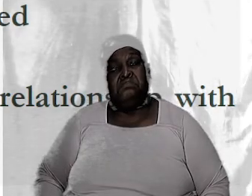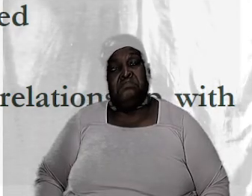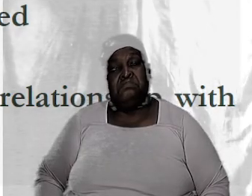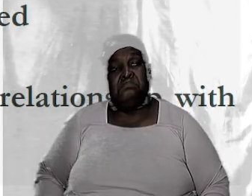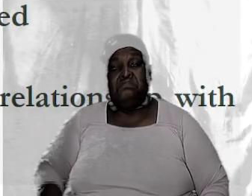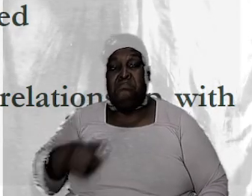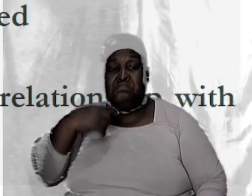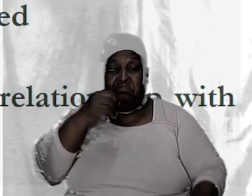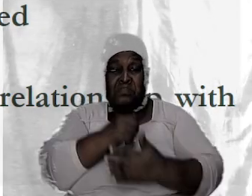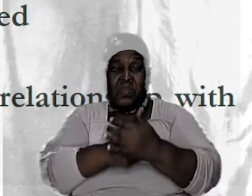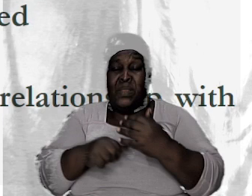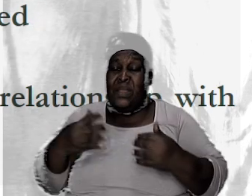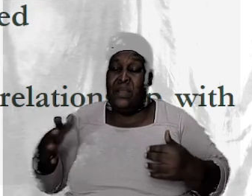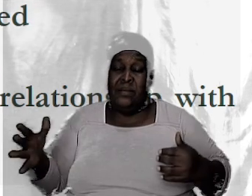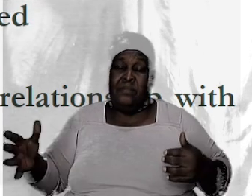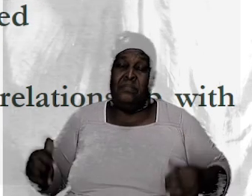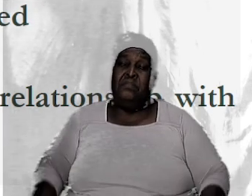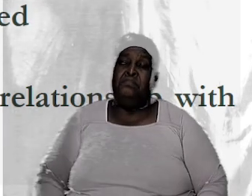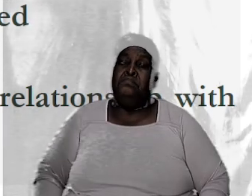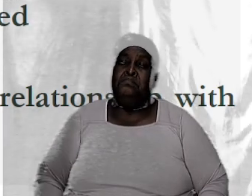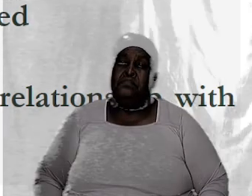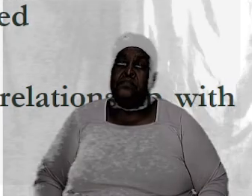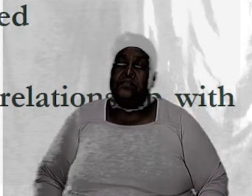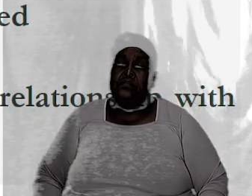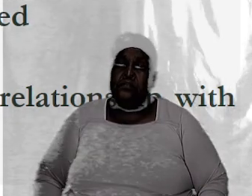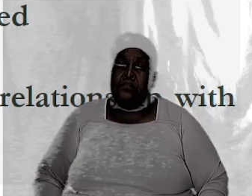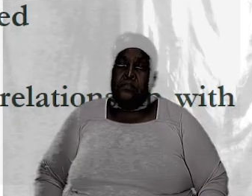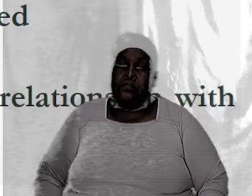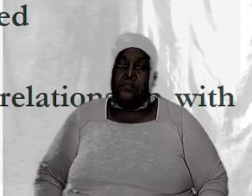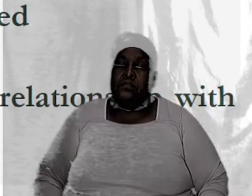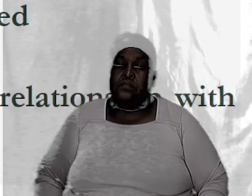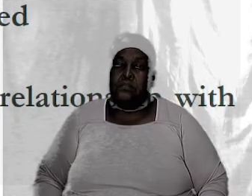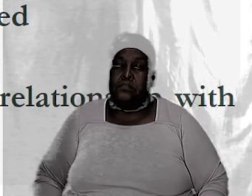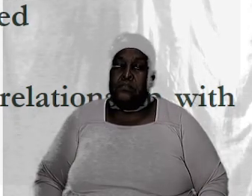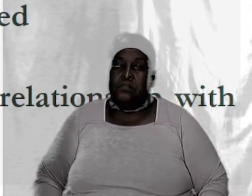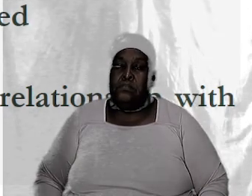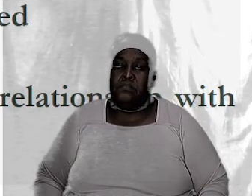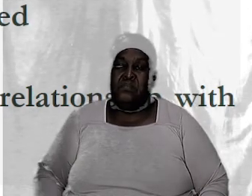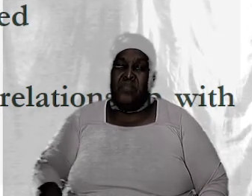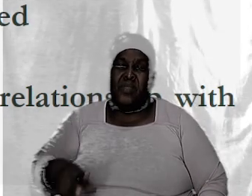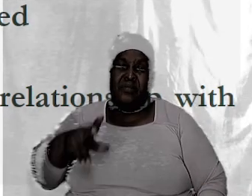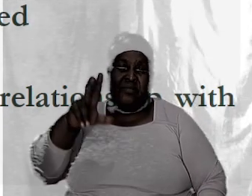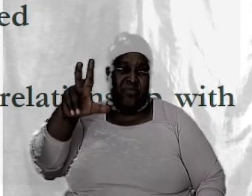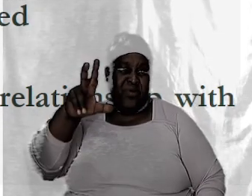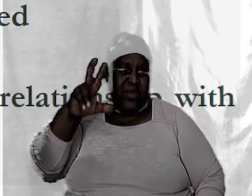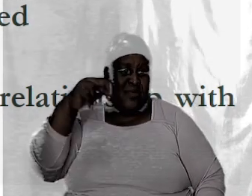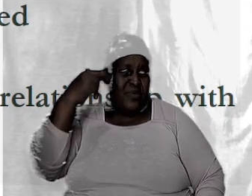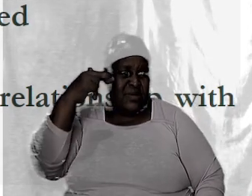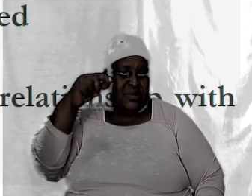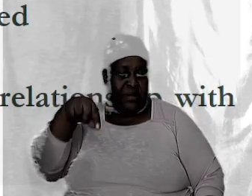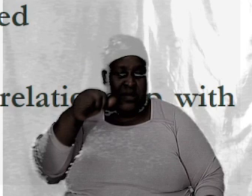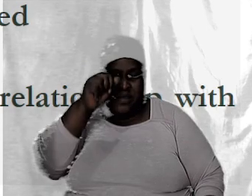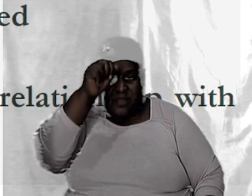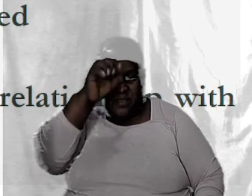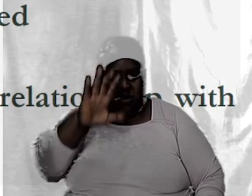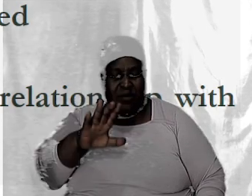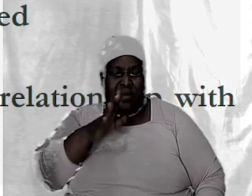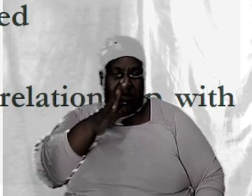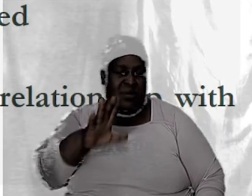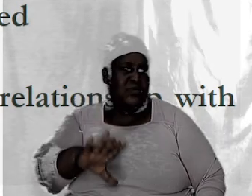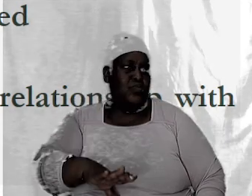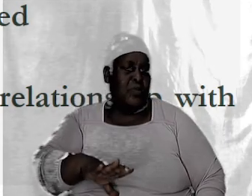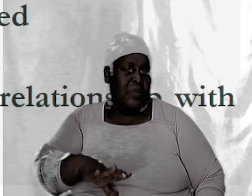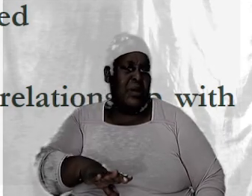Tell you something, I put forward 3 reasons why I think this woman practically did